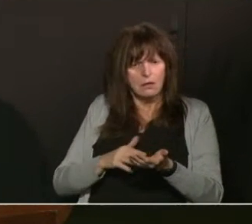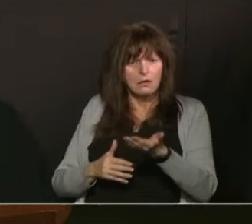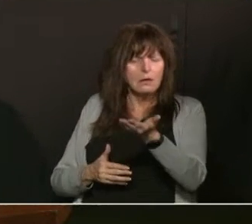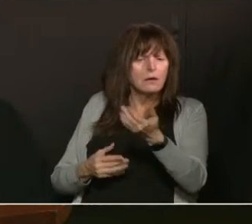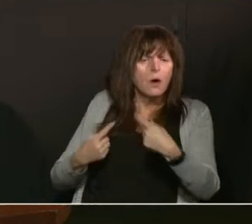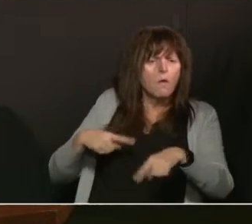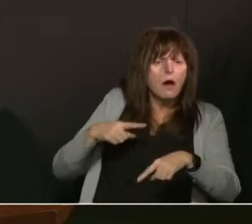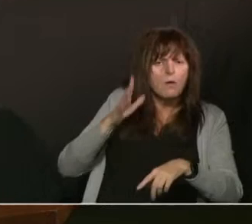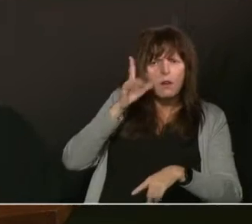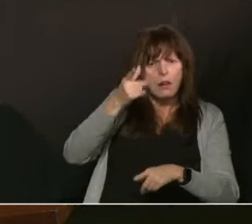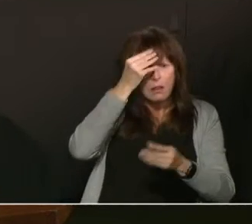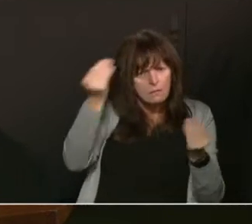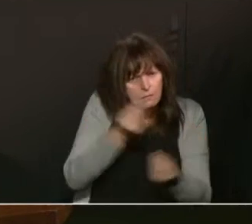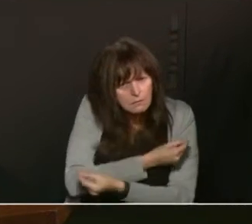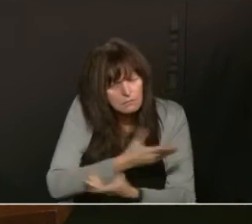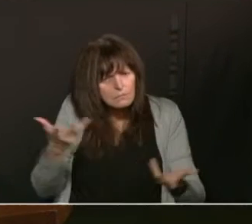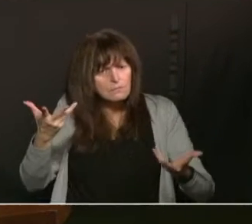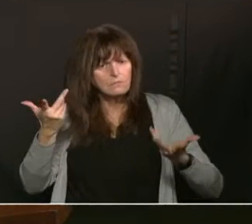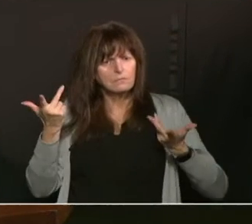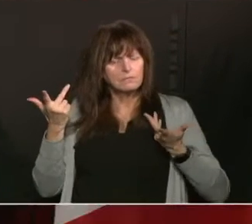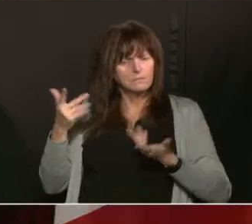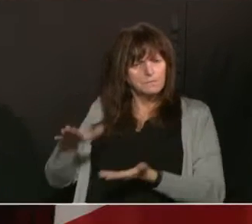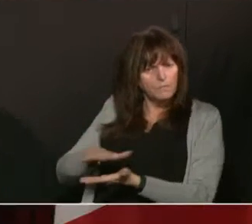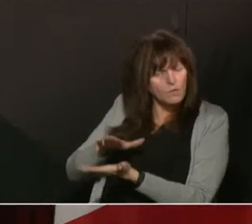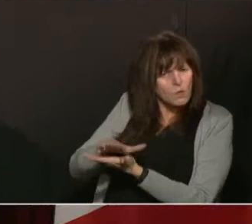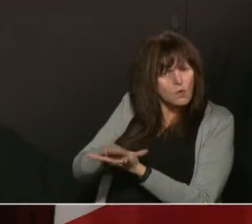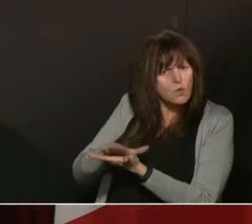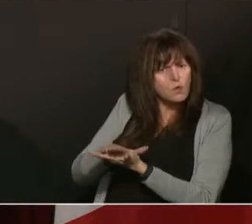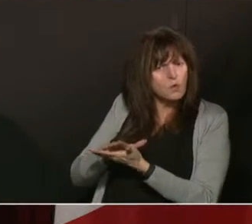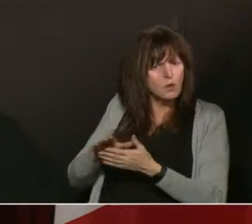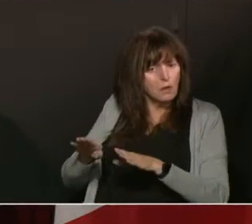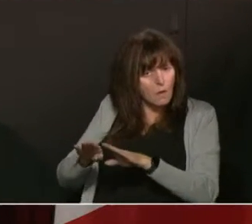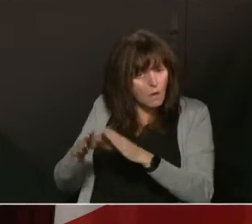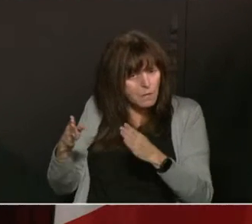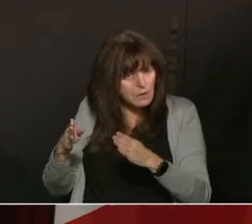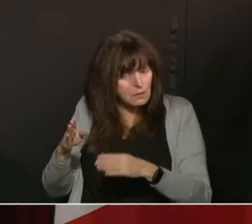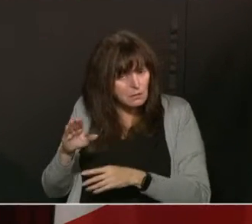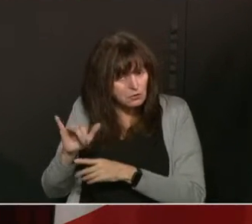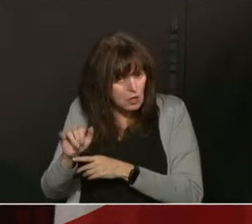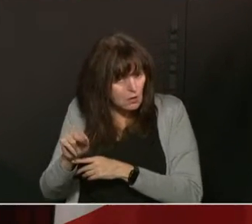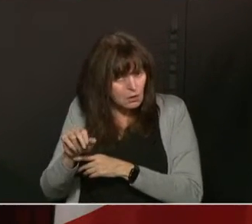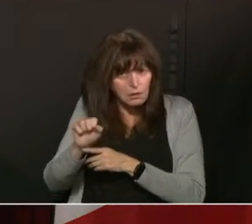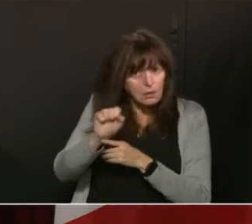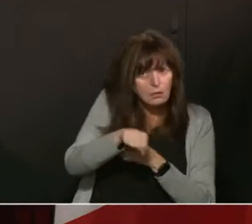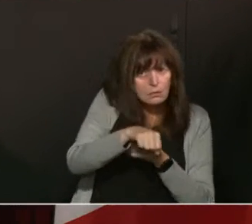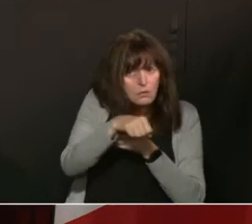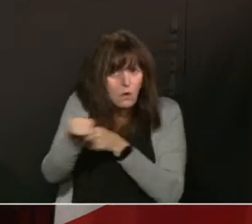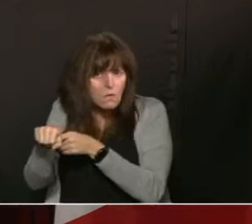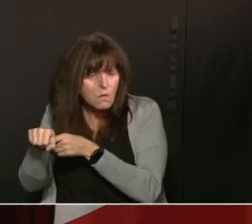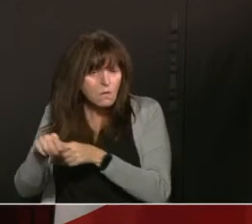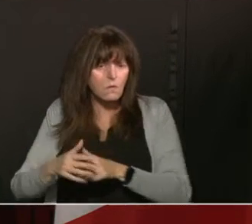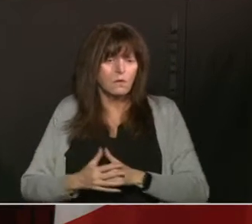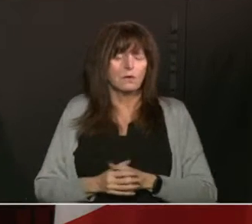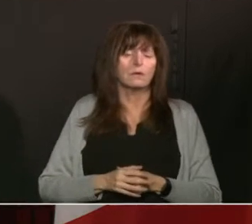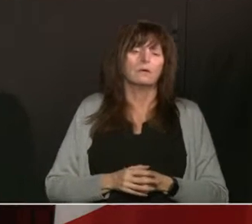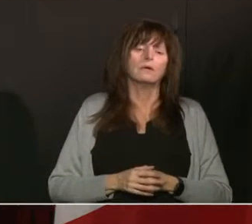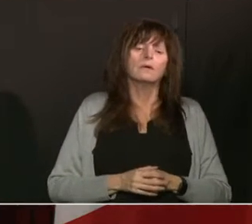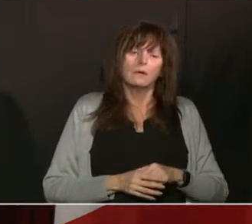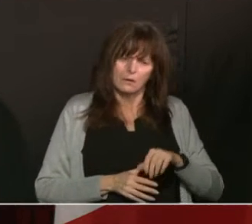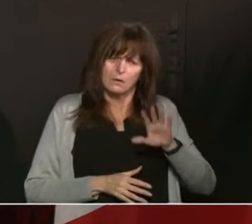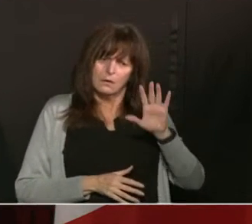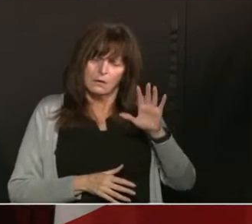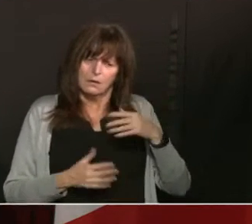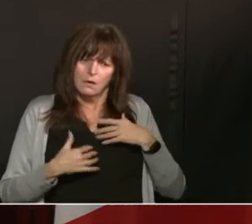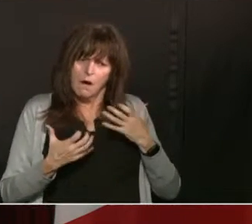return of schools or not in January? Well, I want to assure parents that we're on top of the data, and I've been in